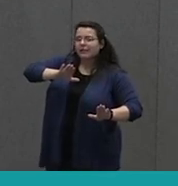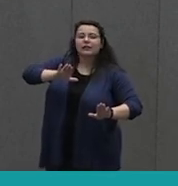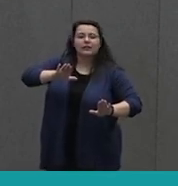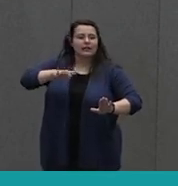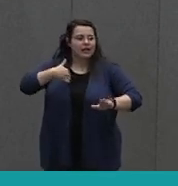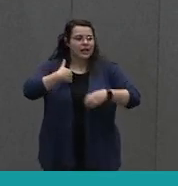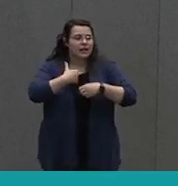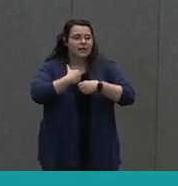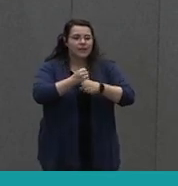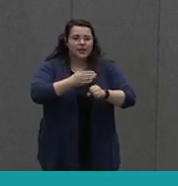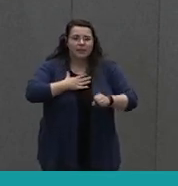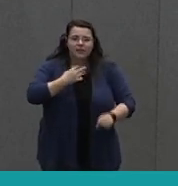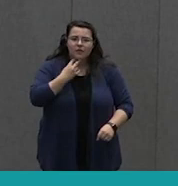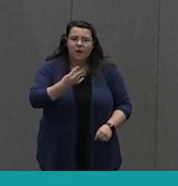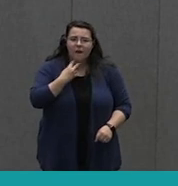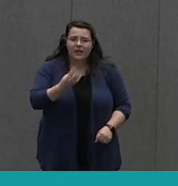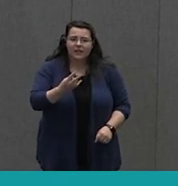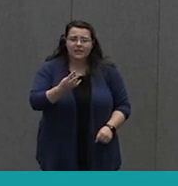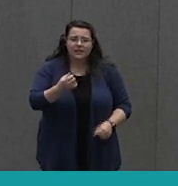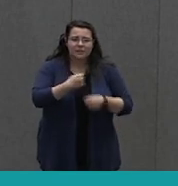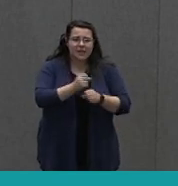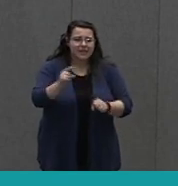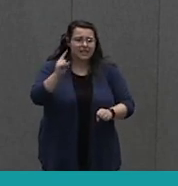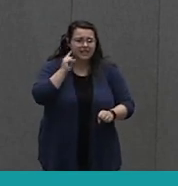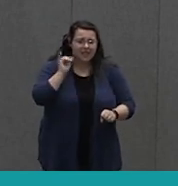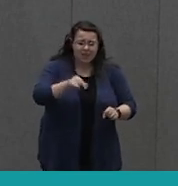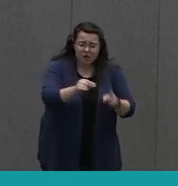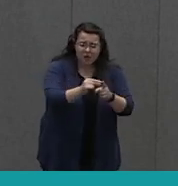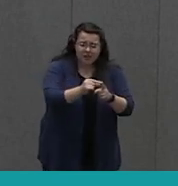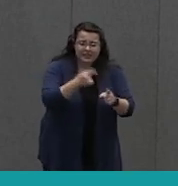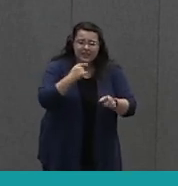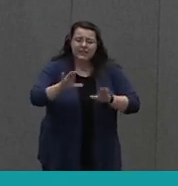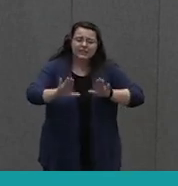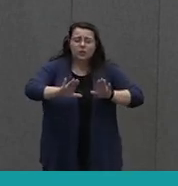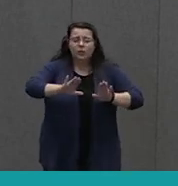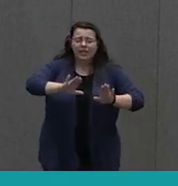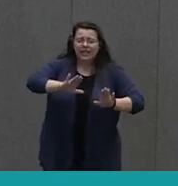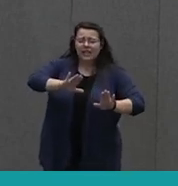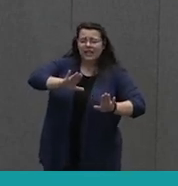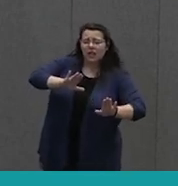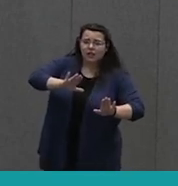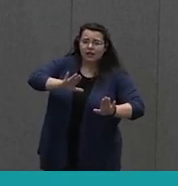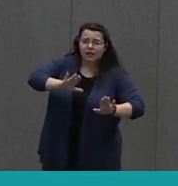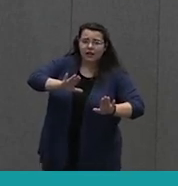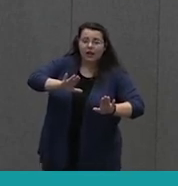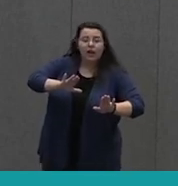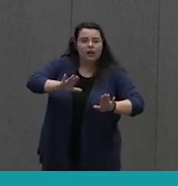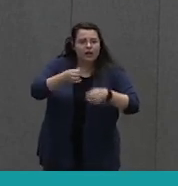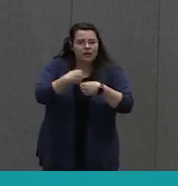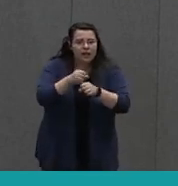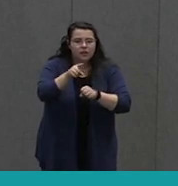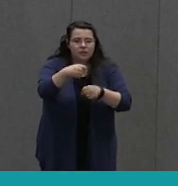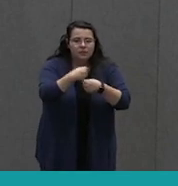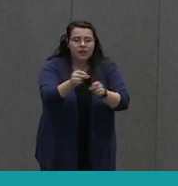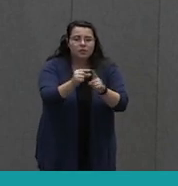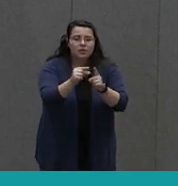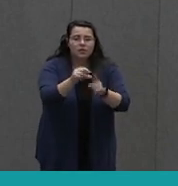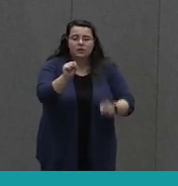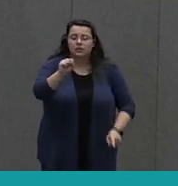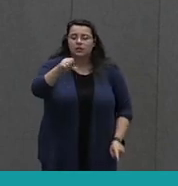No air conditioning. Not me. I've got doubles, steering wheels, gas pedals,